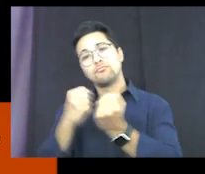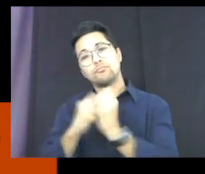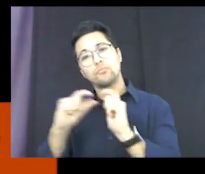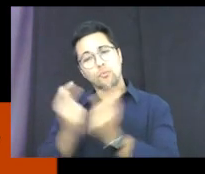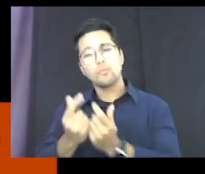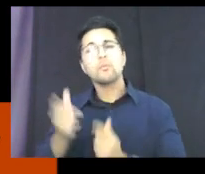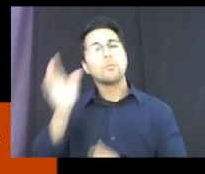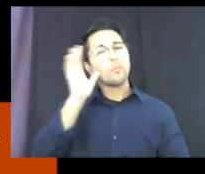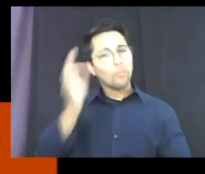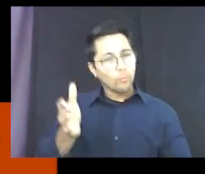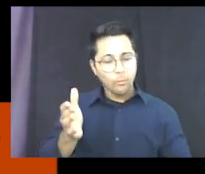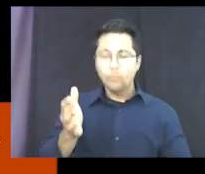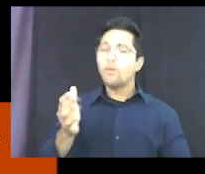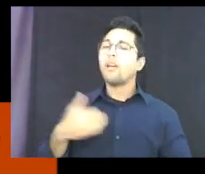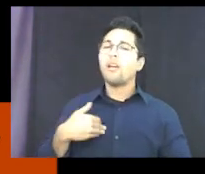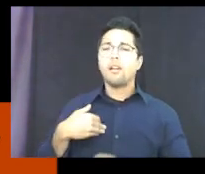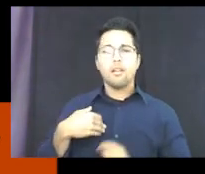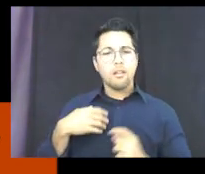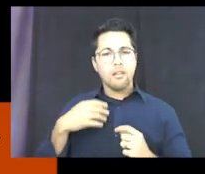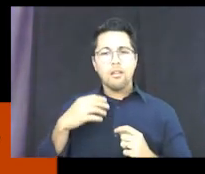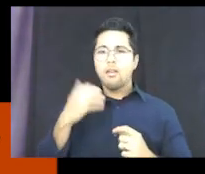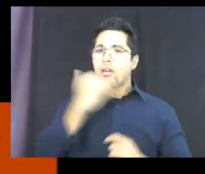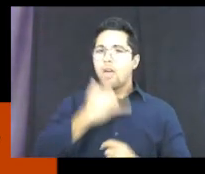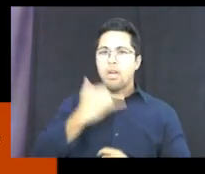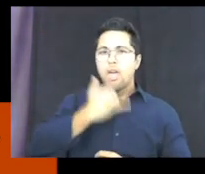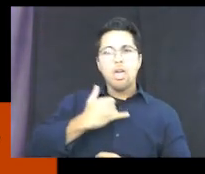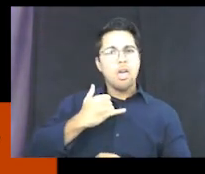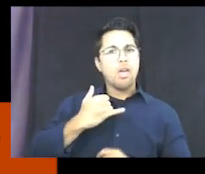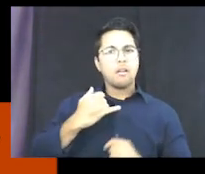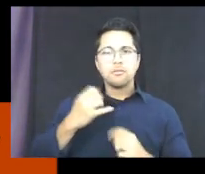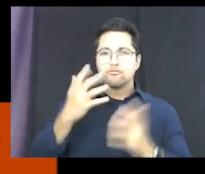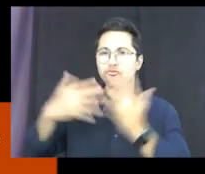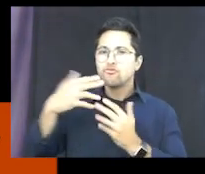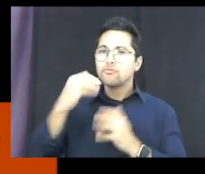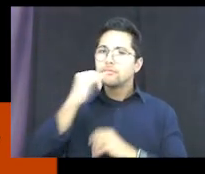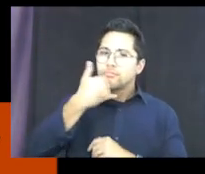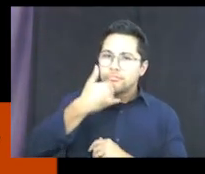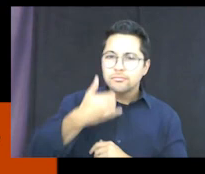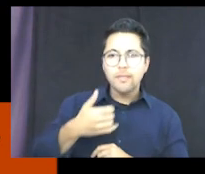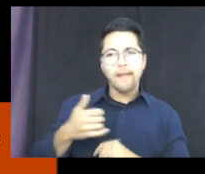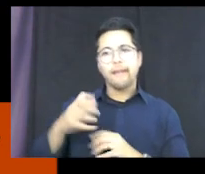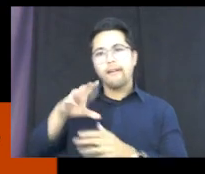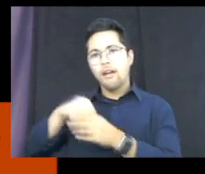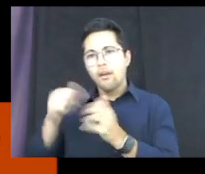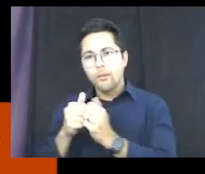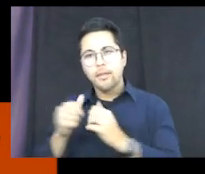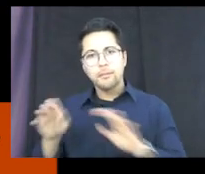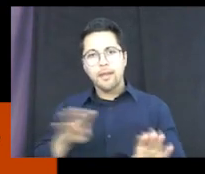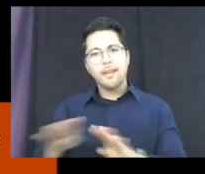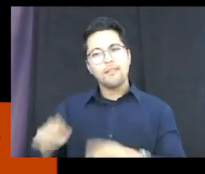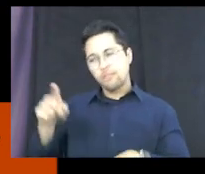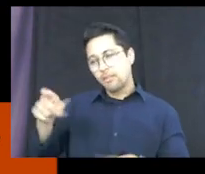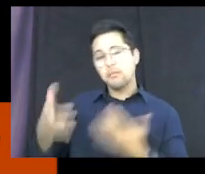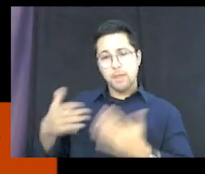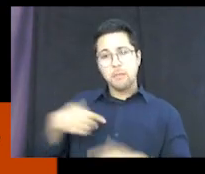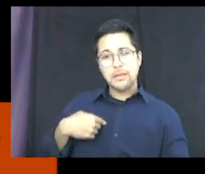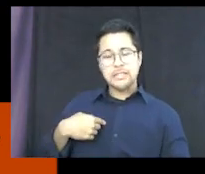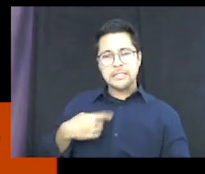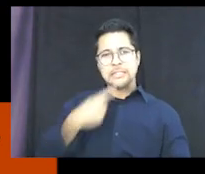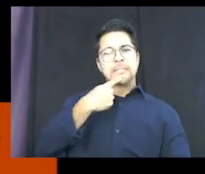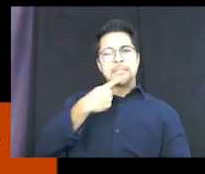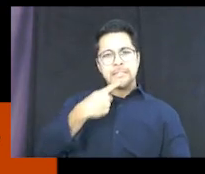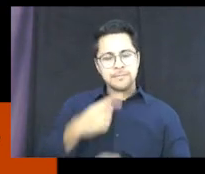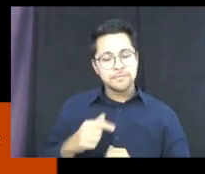to make social mistakes and engage in behaviors they may regret. The question